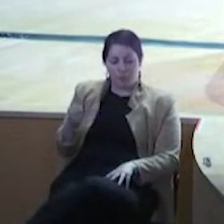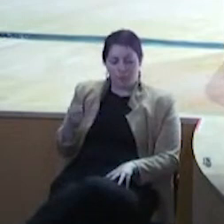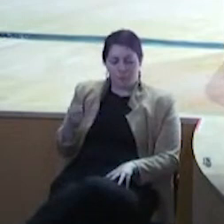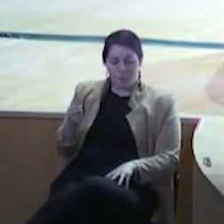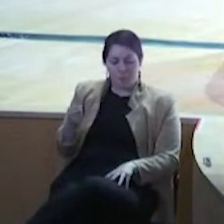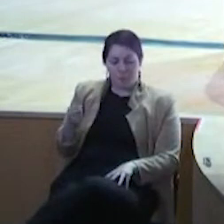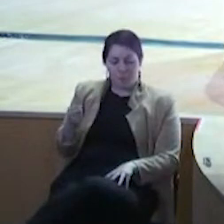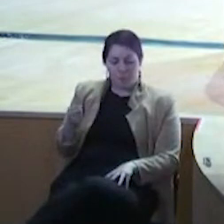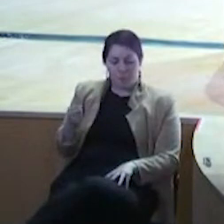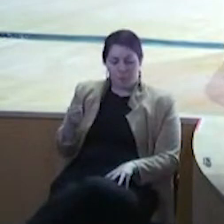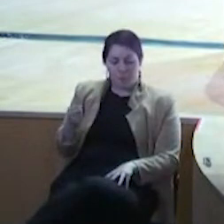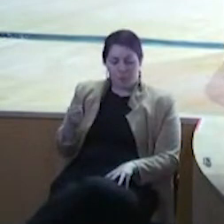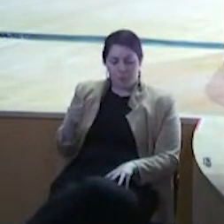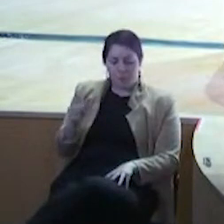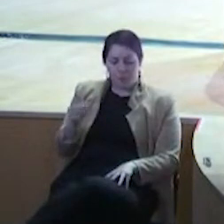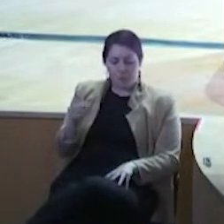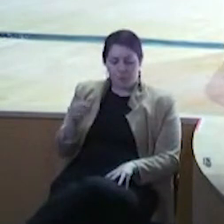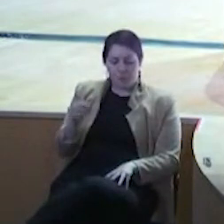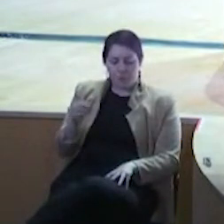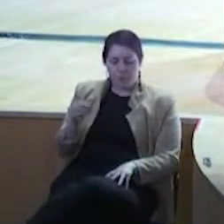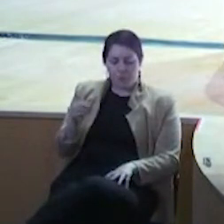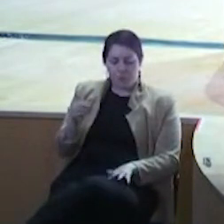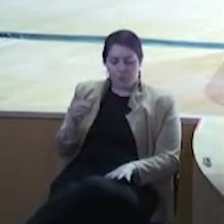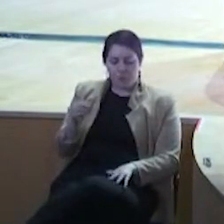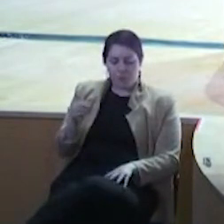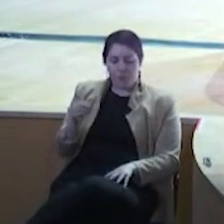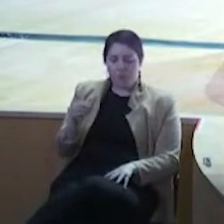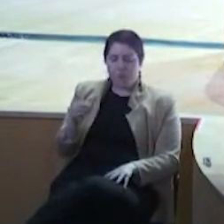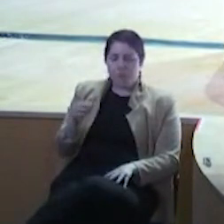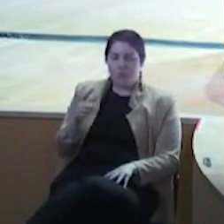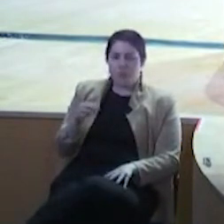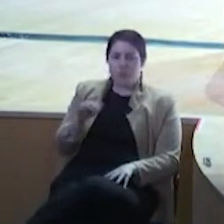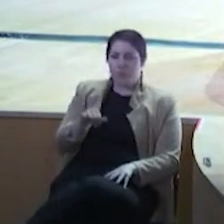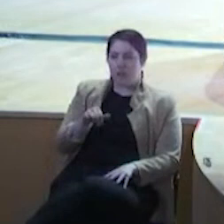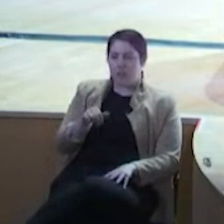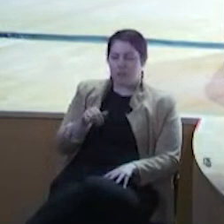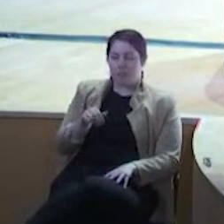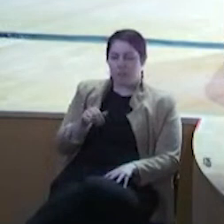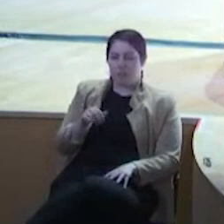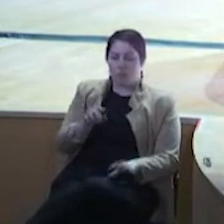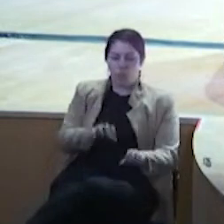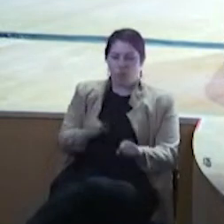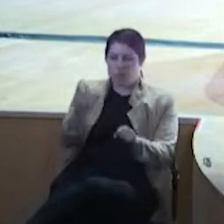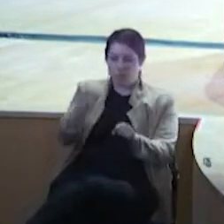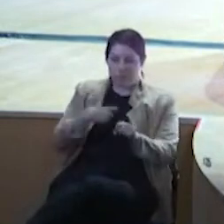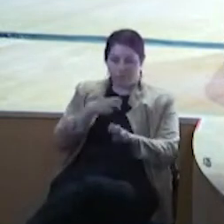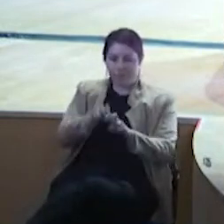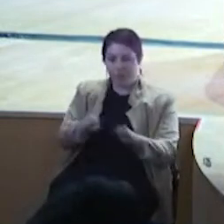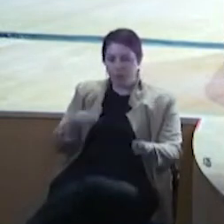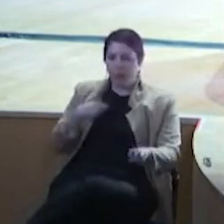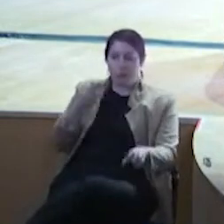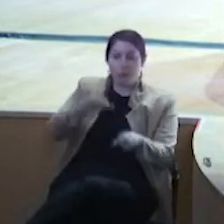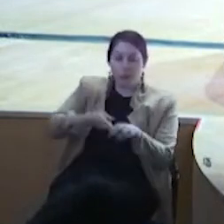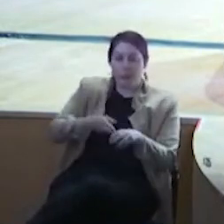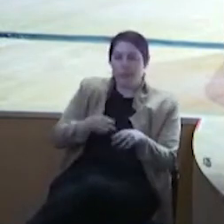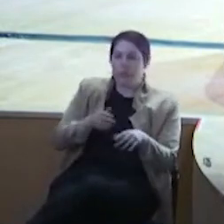in the UN, but it was a side; it wasn't part of the UN. So we were able to speak